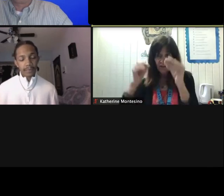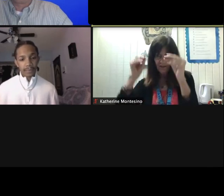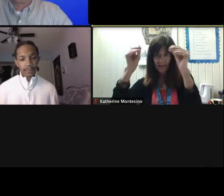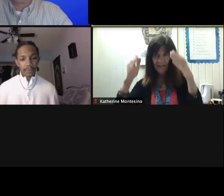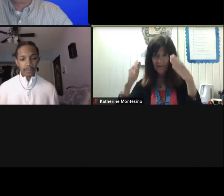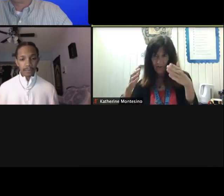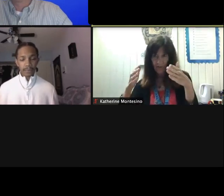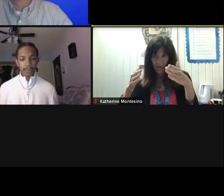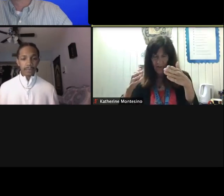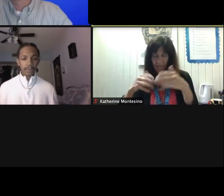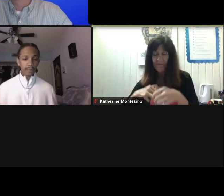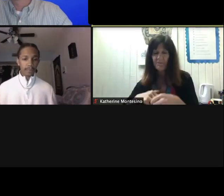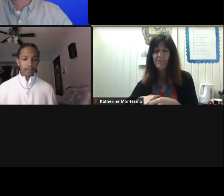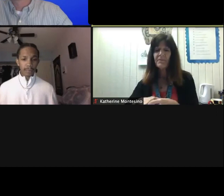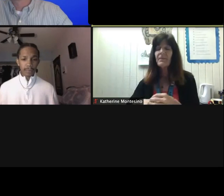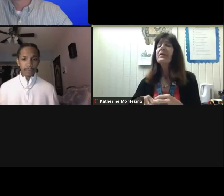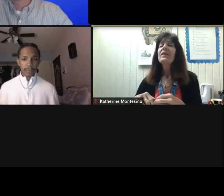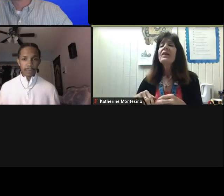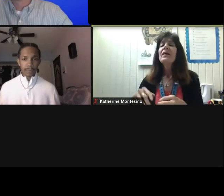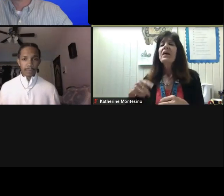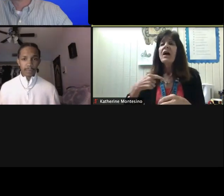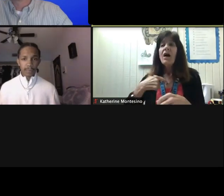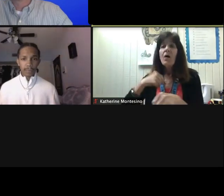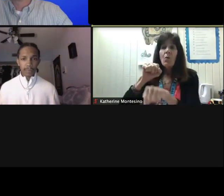I became an art teacher.